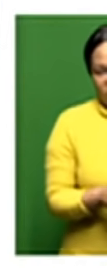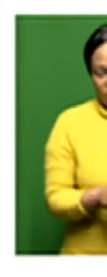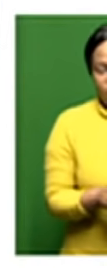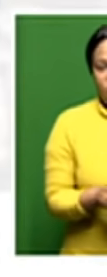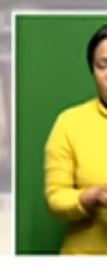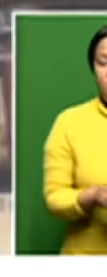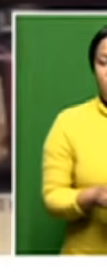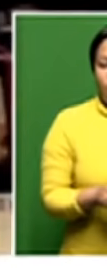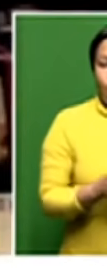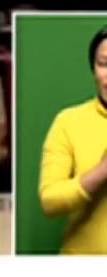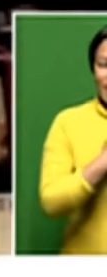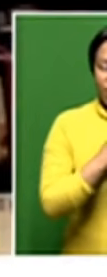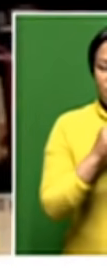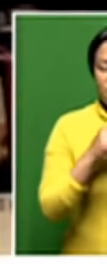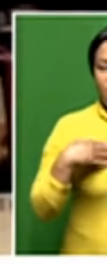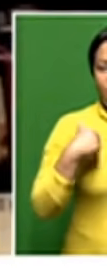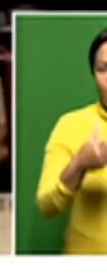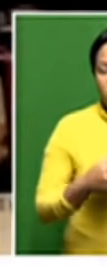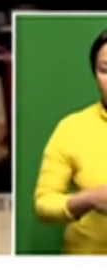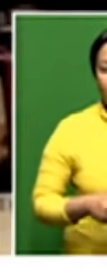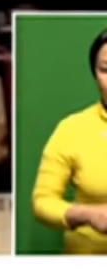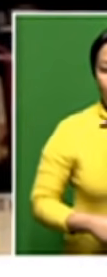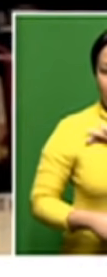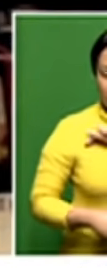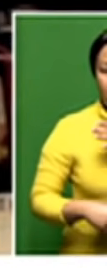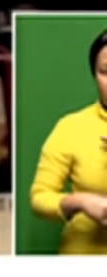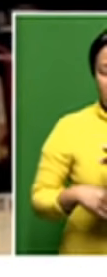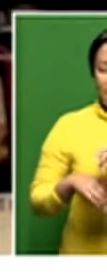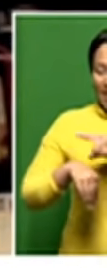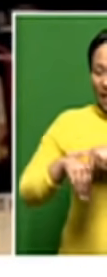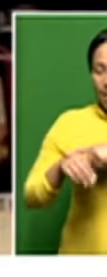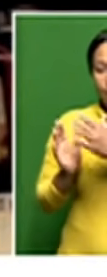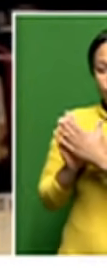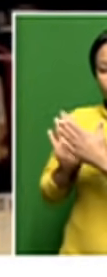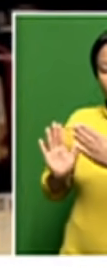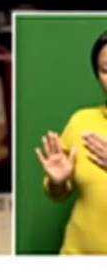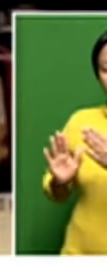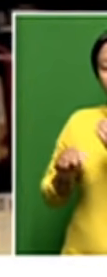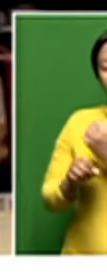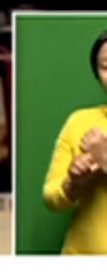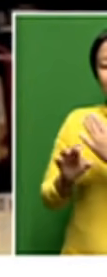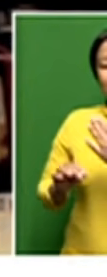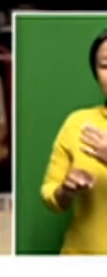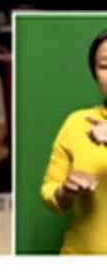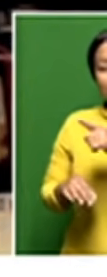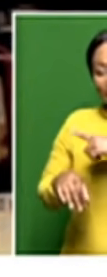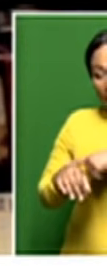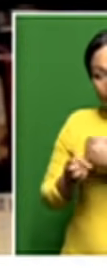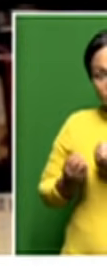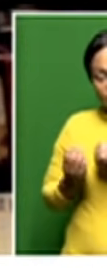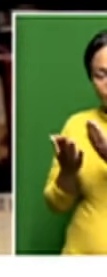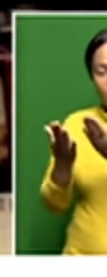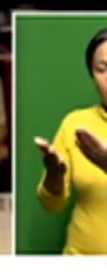sake of the safety and health of the consumers, we extended the period to start with when the supplier